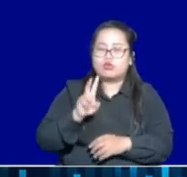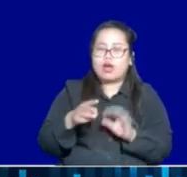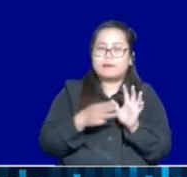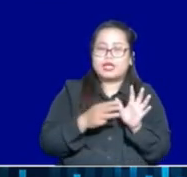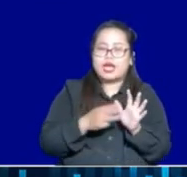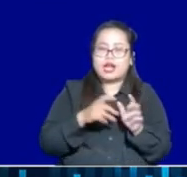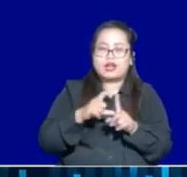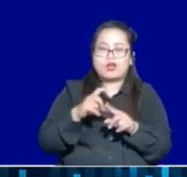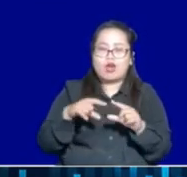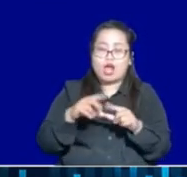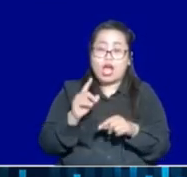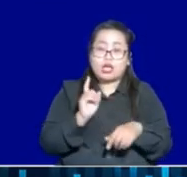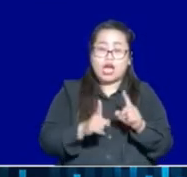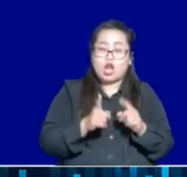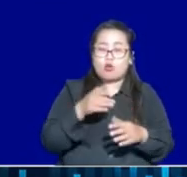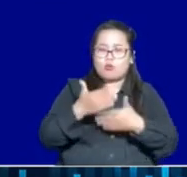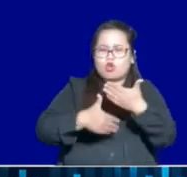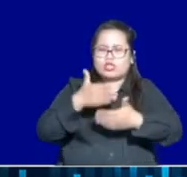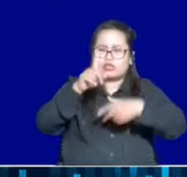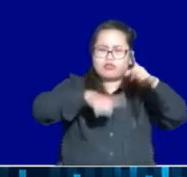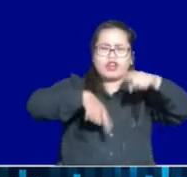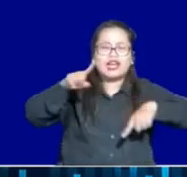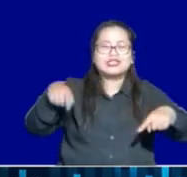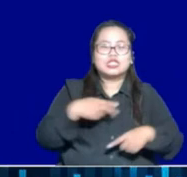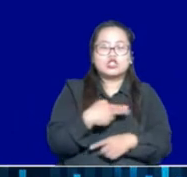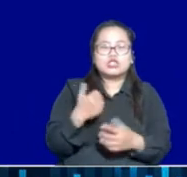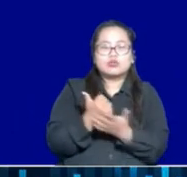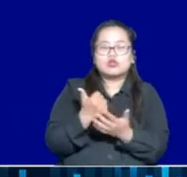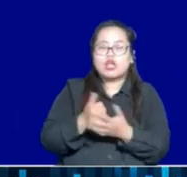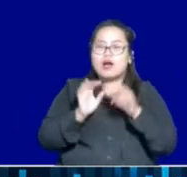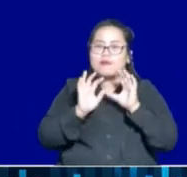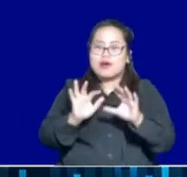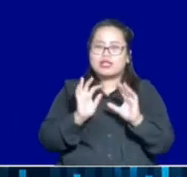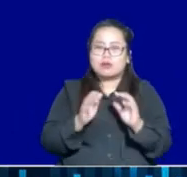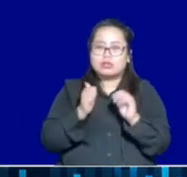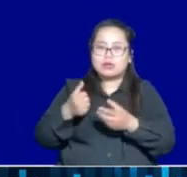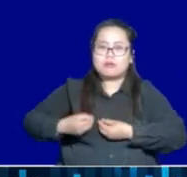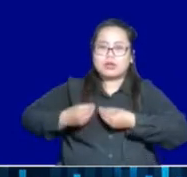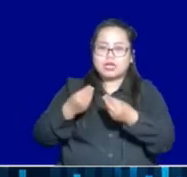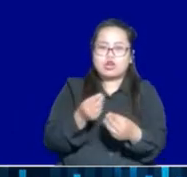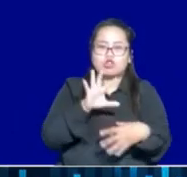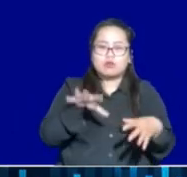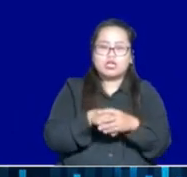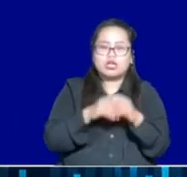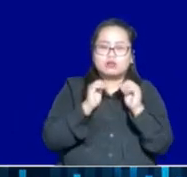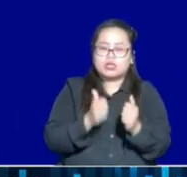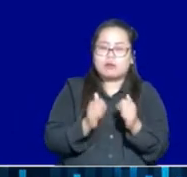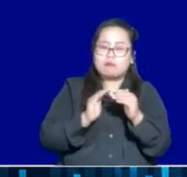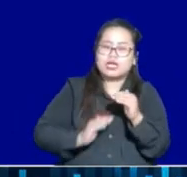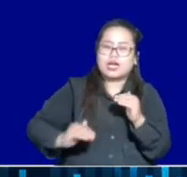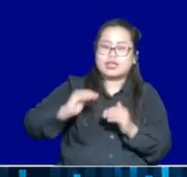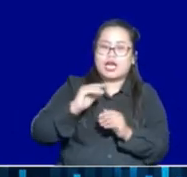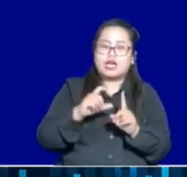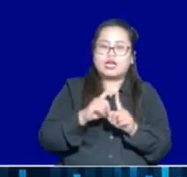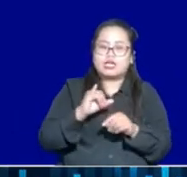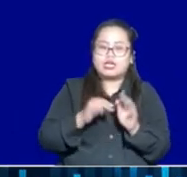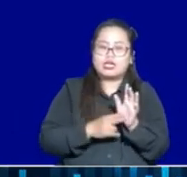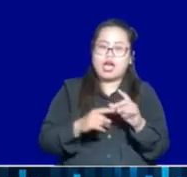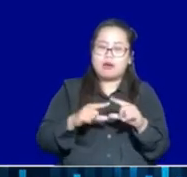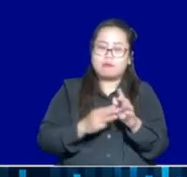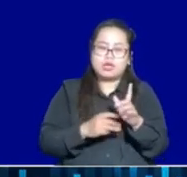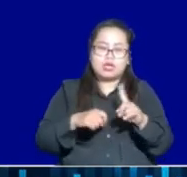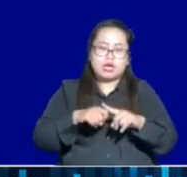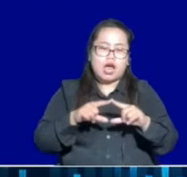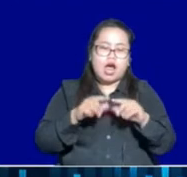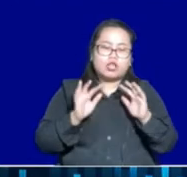lot that it can contribute to further dynamize and increase the adoption of technology and the